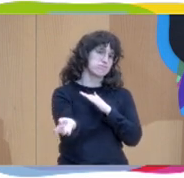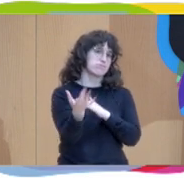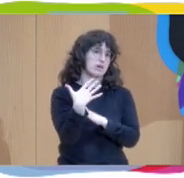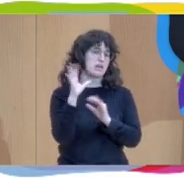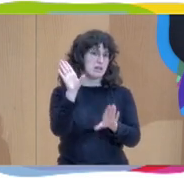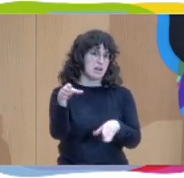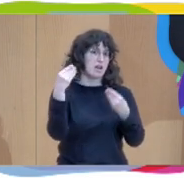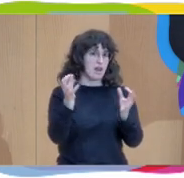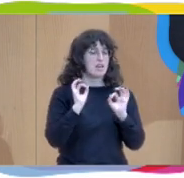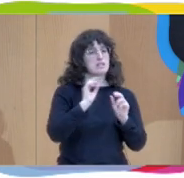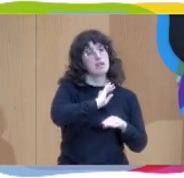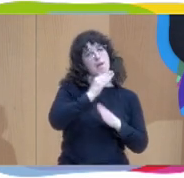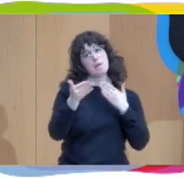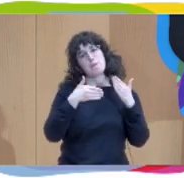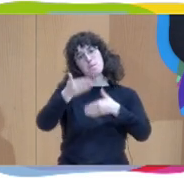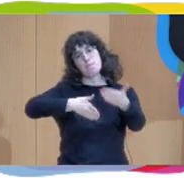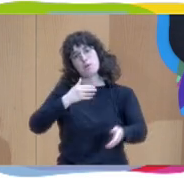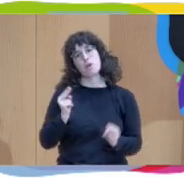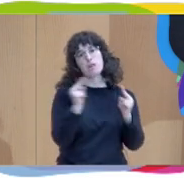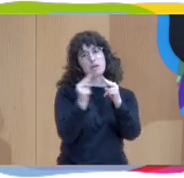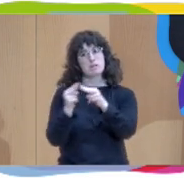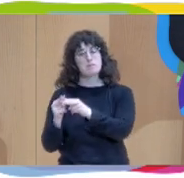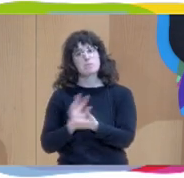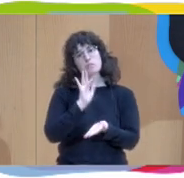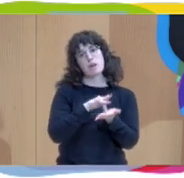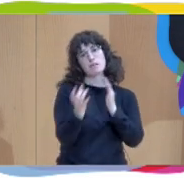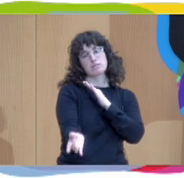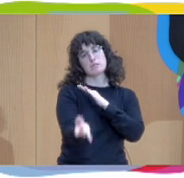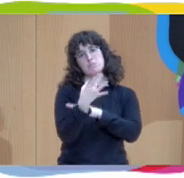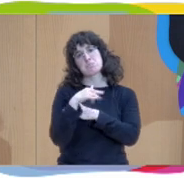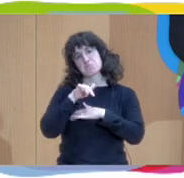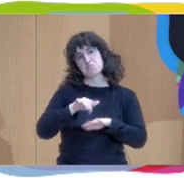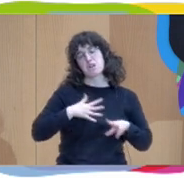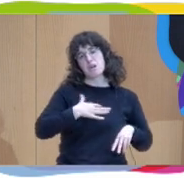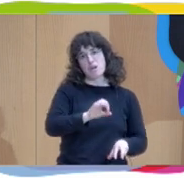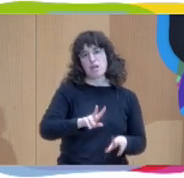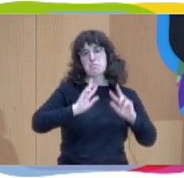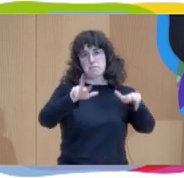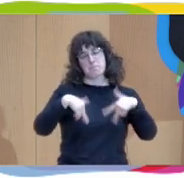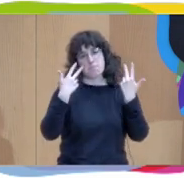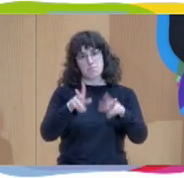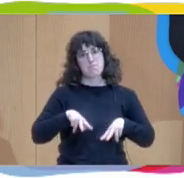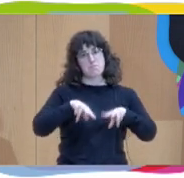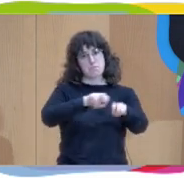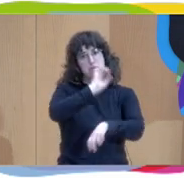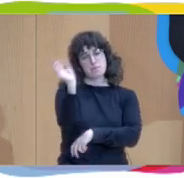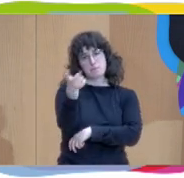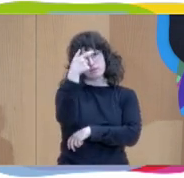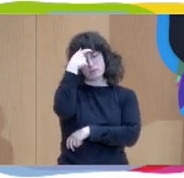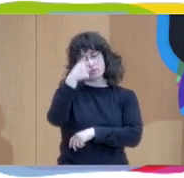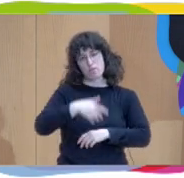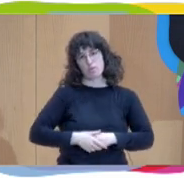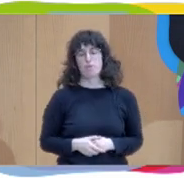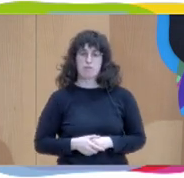this is a good one to describe the whole contentness of the participants in all of the